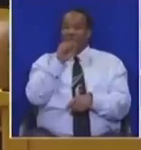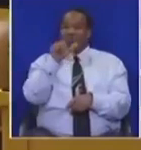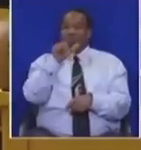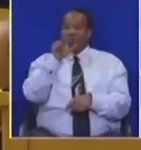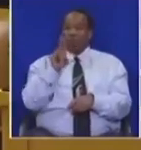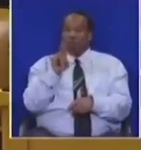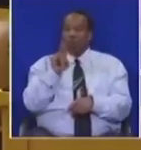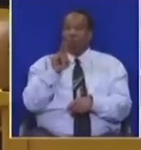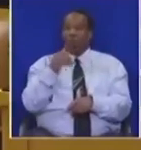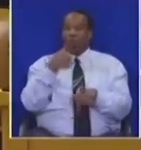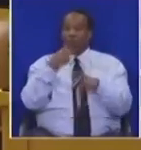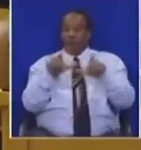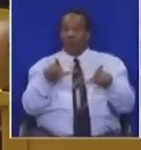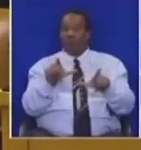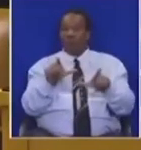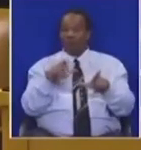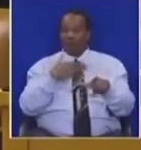No.